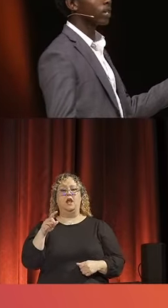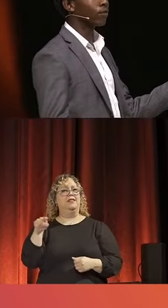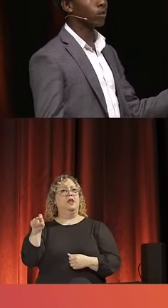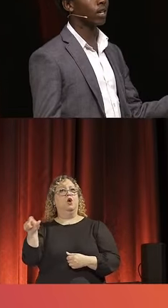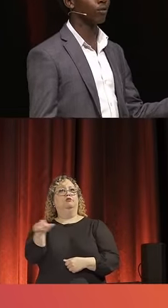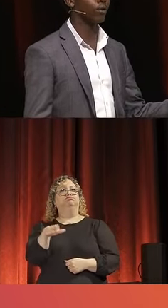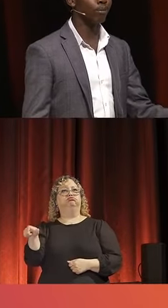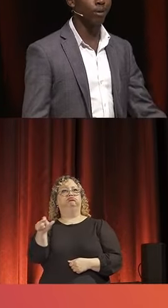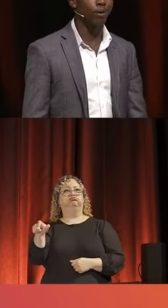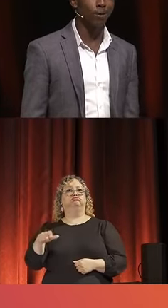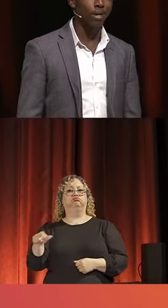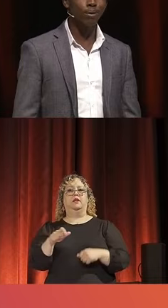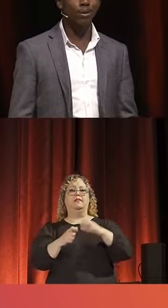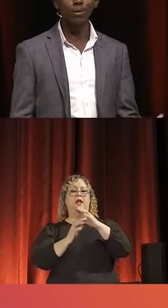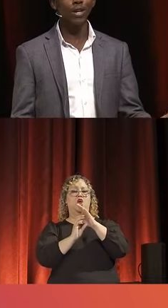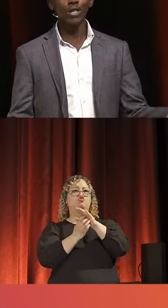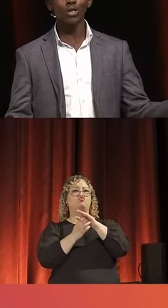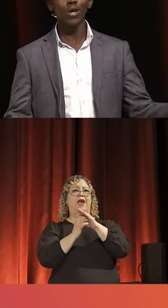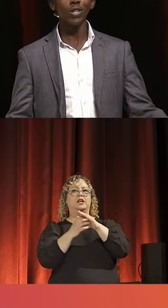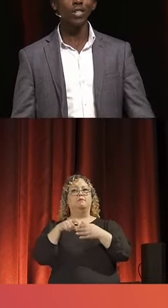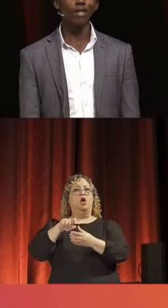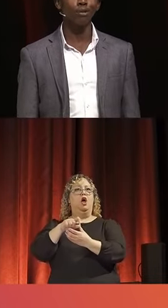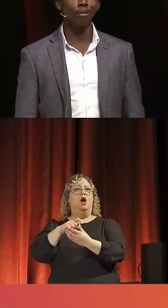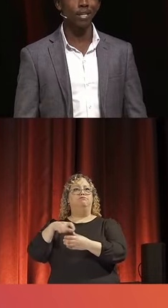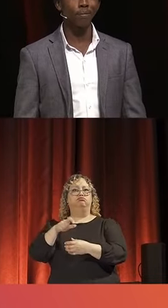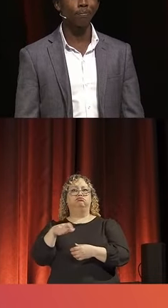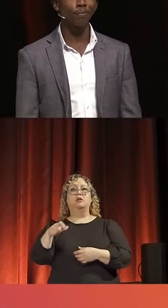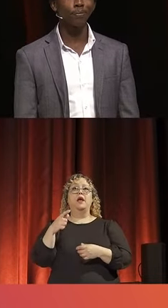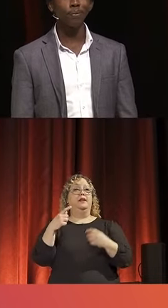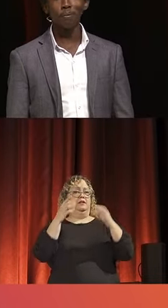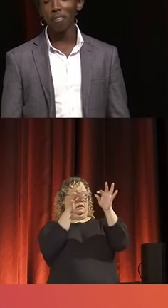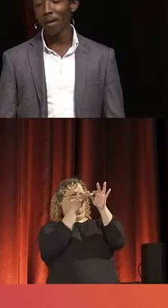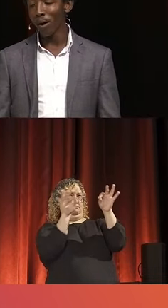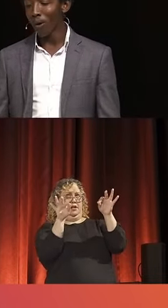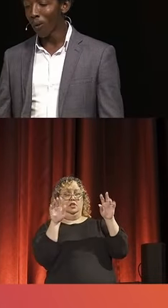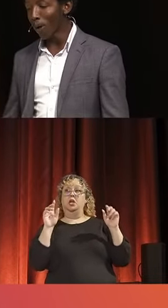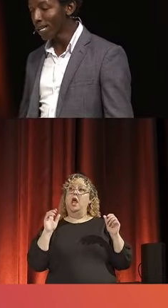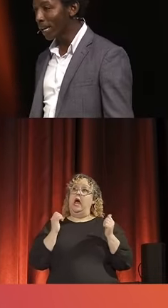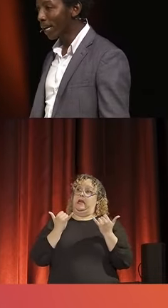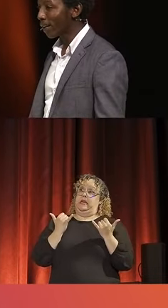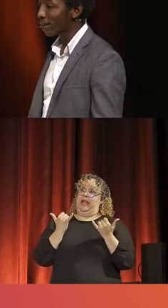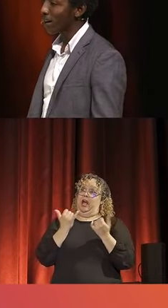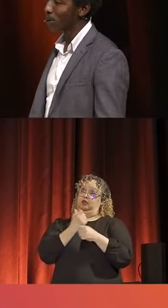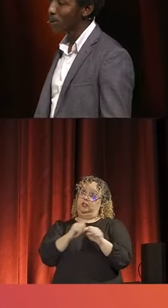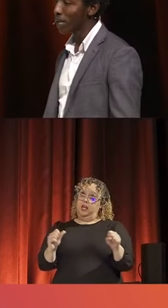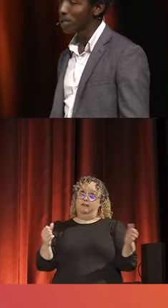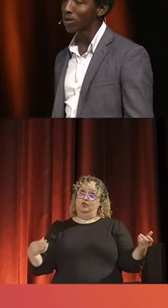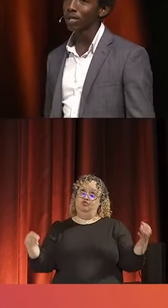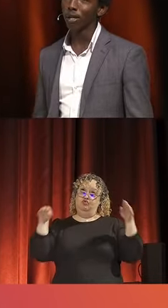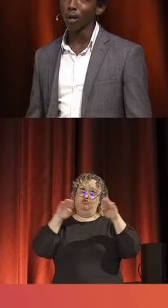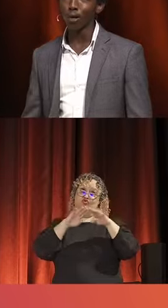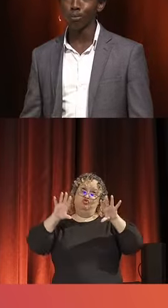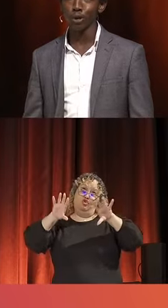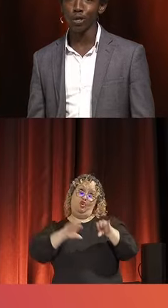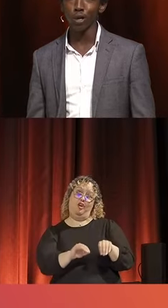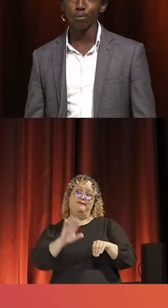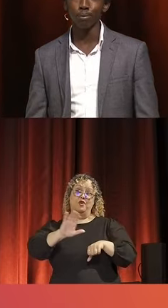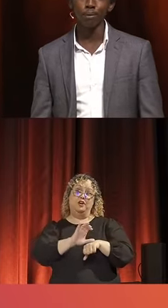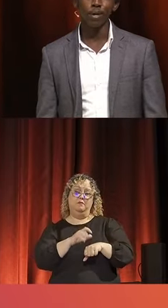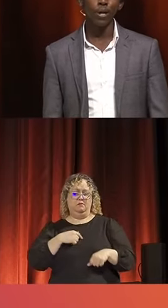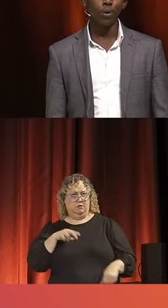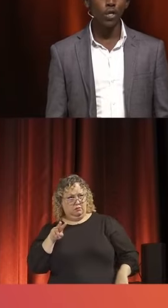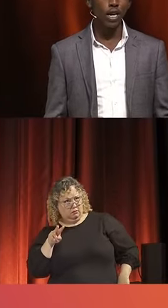now safe to turn off your computer, that was a strange thing for me. One day, I was sent to the local print